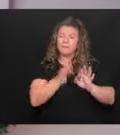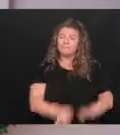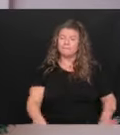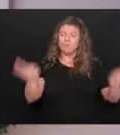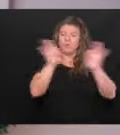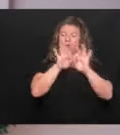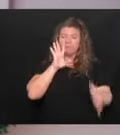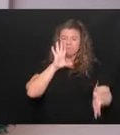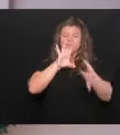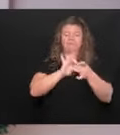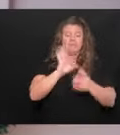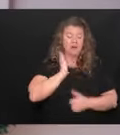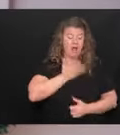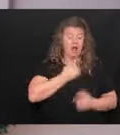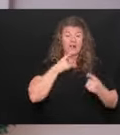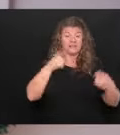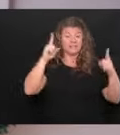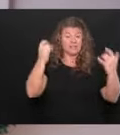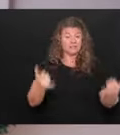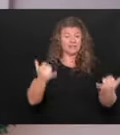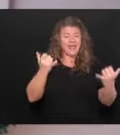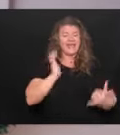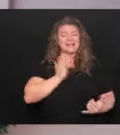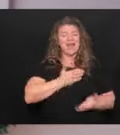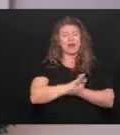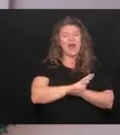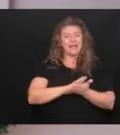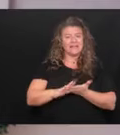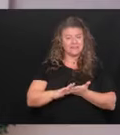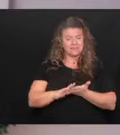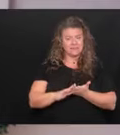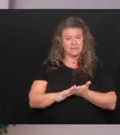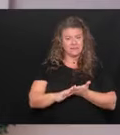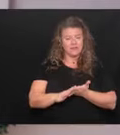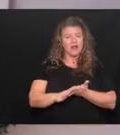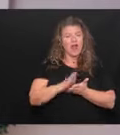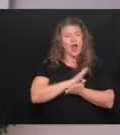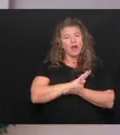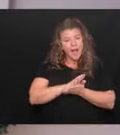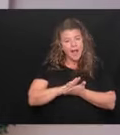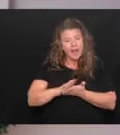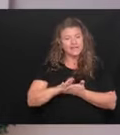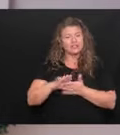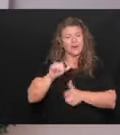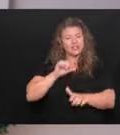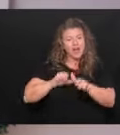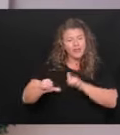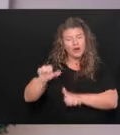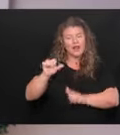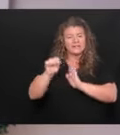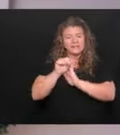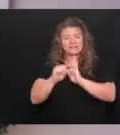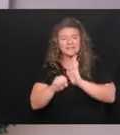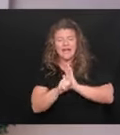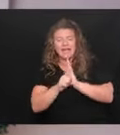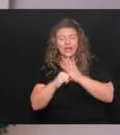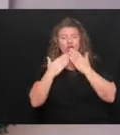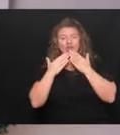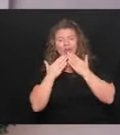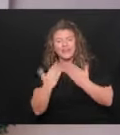our success to date is our kindness. Our kindness as a state, our kindness to each other, that goodness that the governor